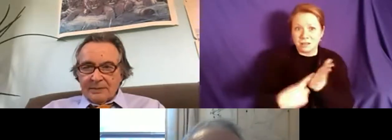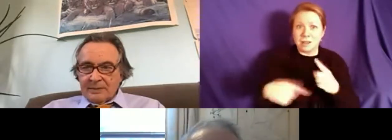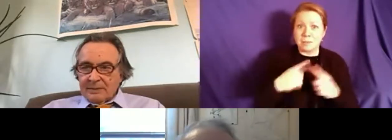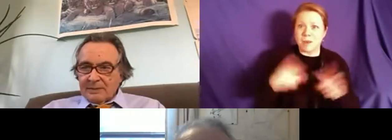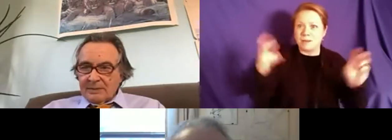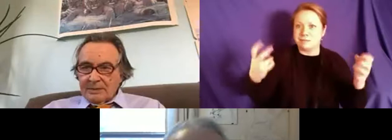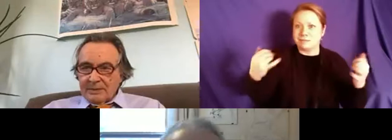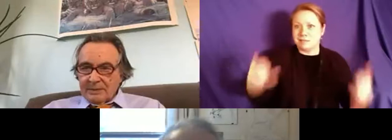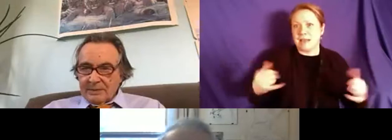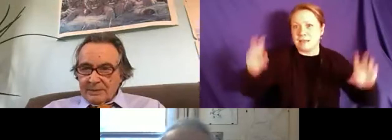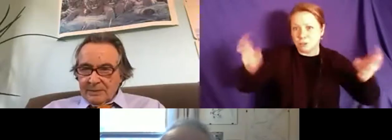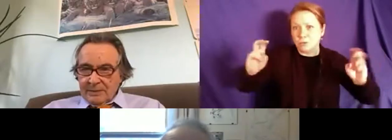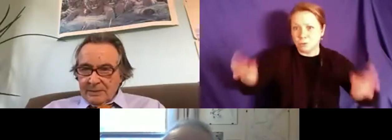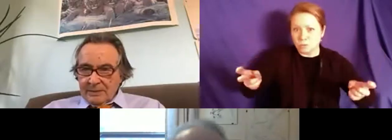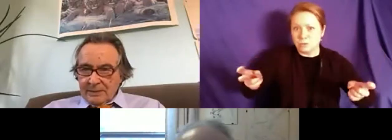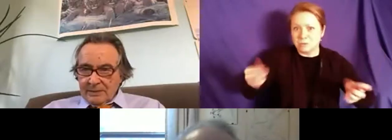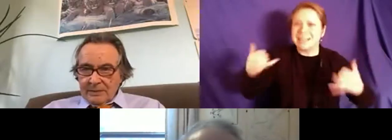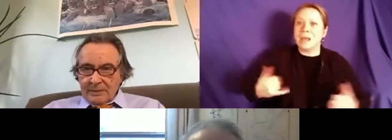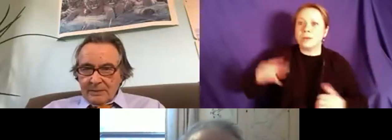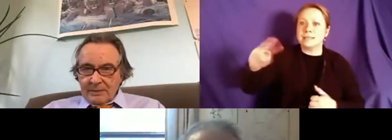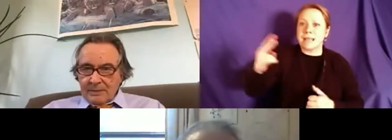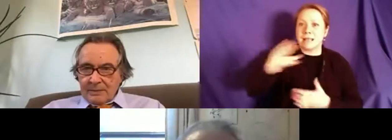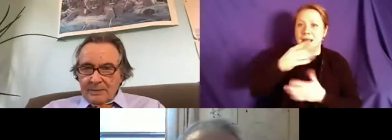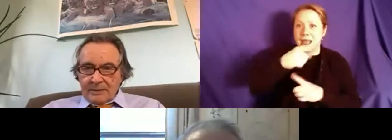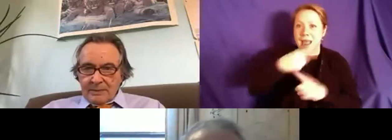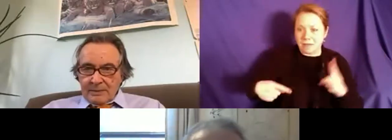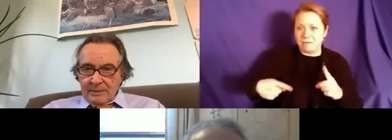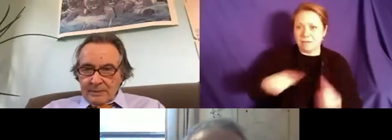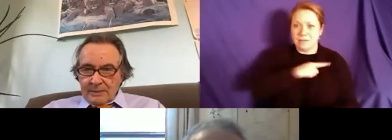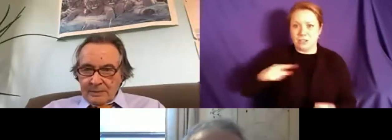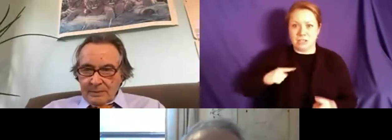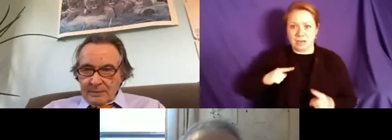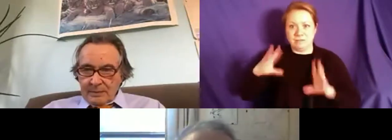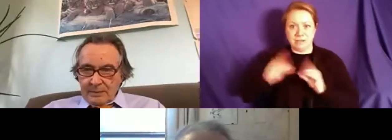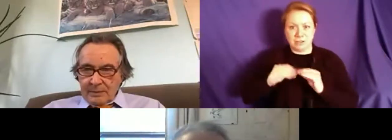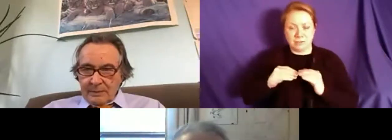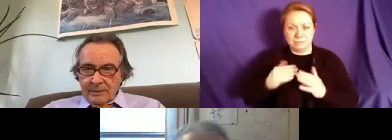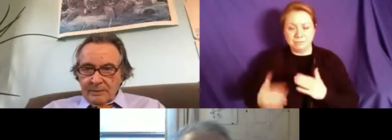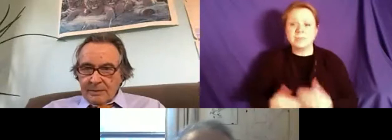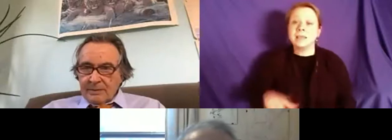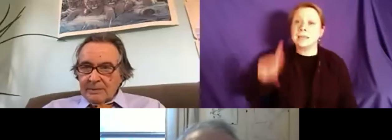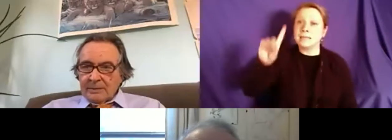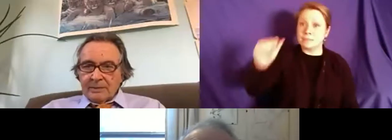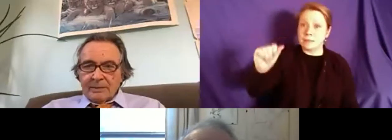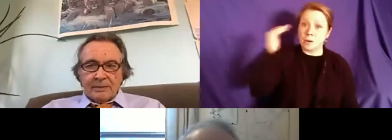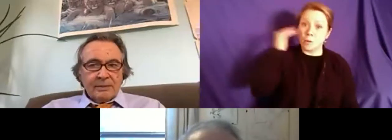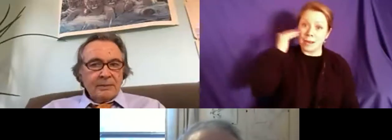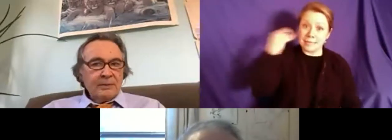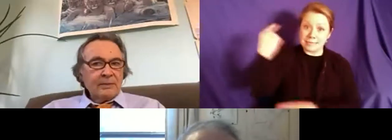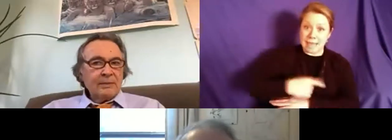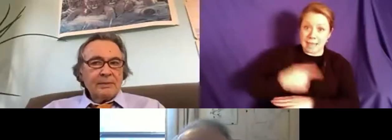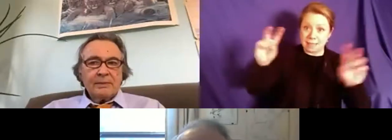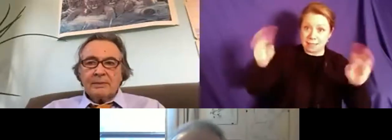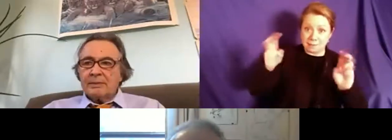day as we find ourselves in the second half of the legislative session. Our Disability Awareness Day theme,